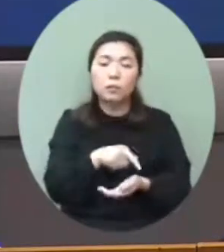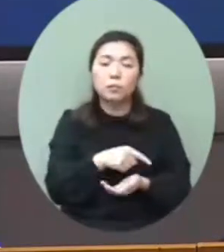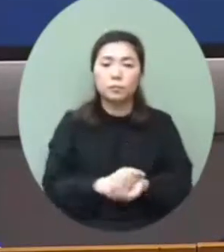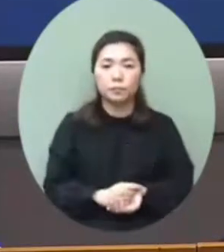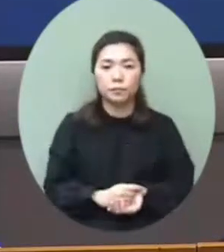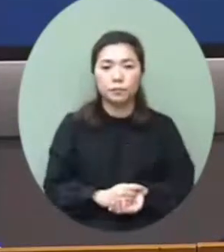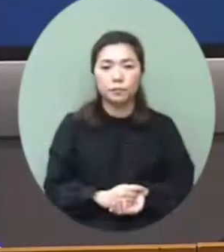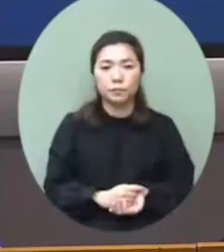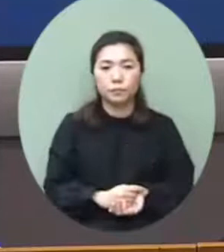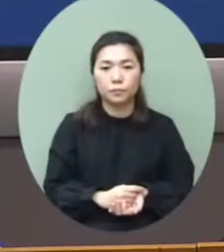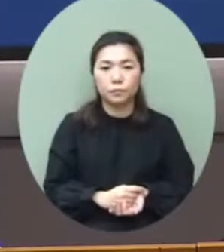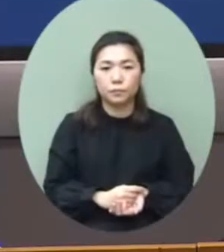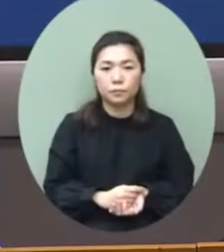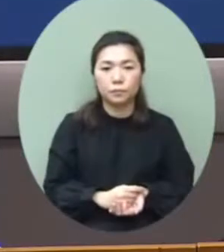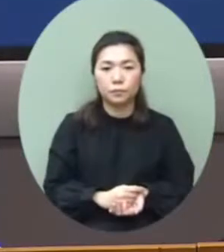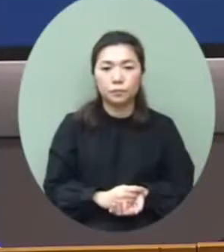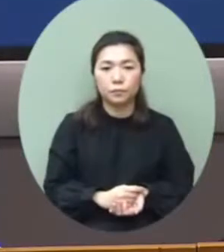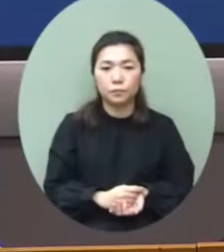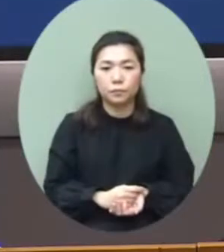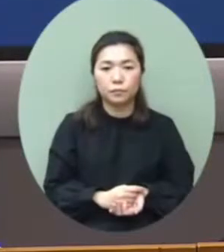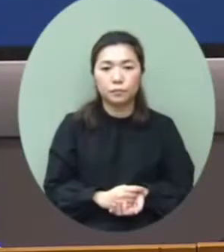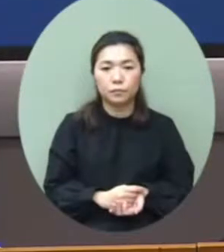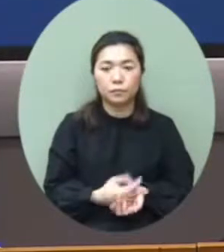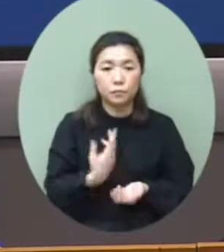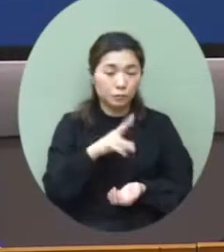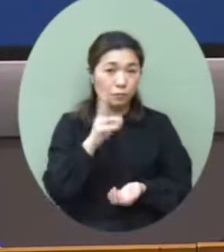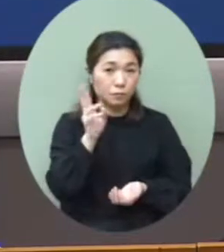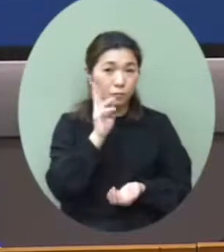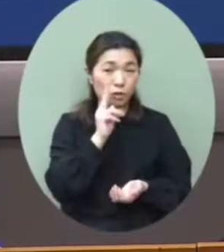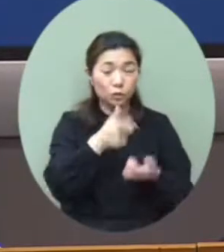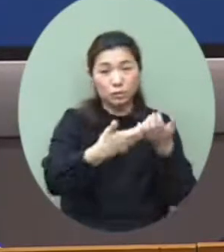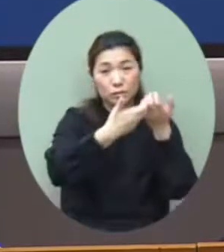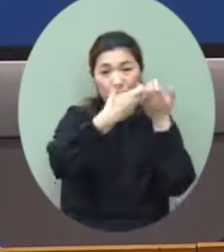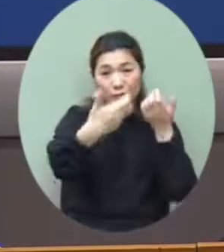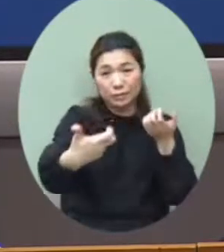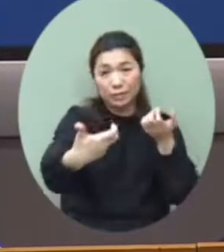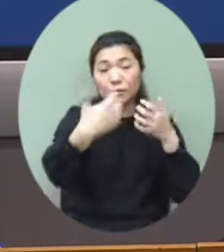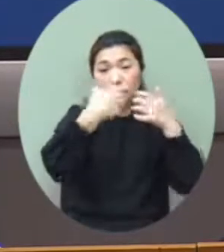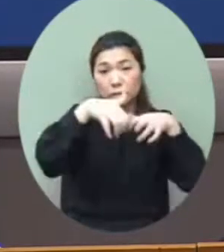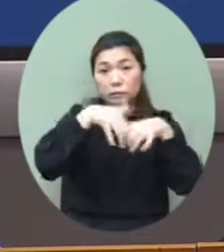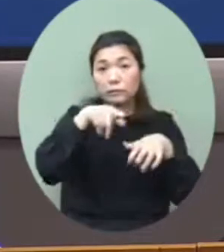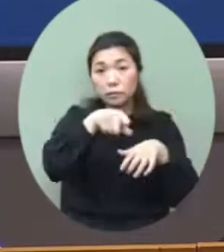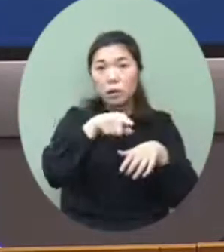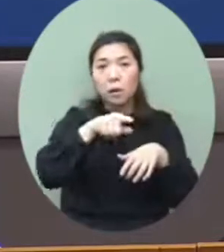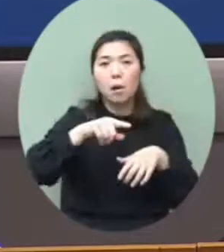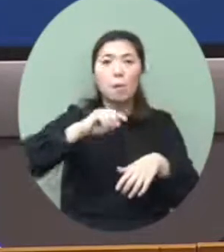an oximeter is already included in the kit. When it comes to